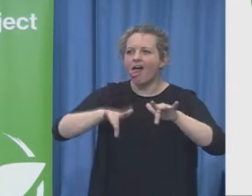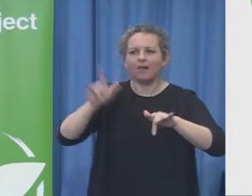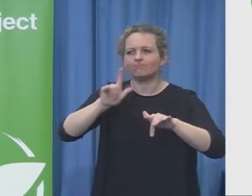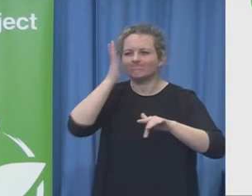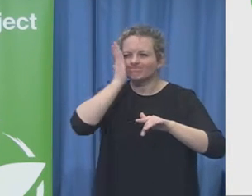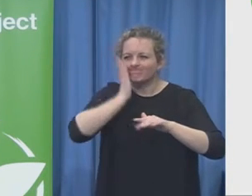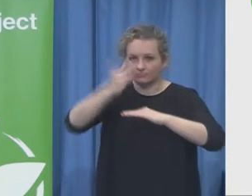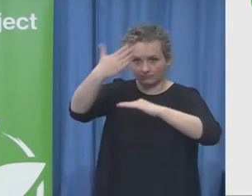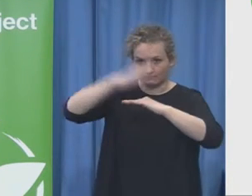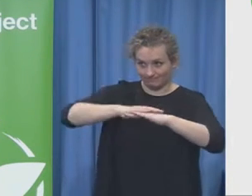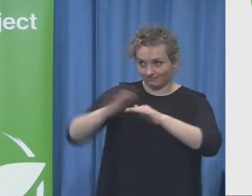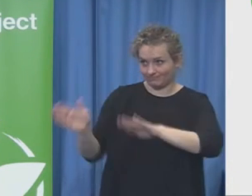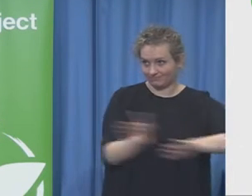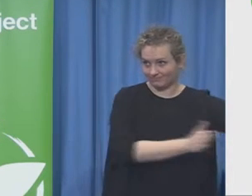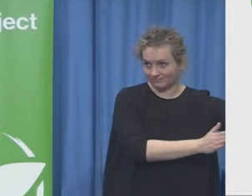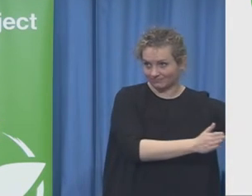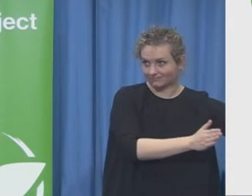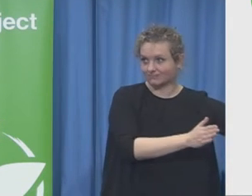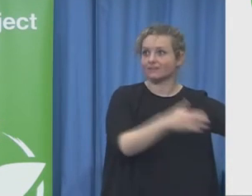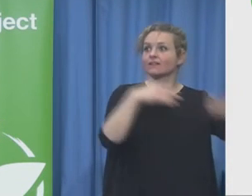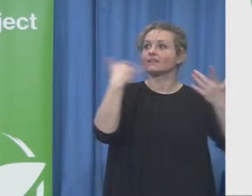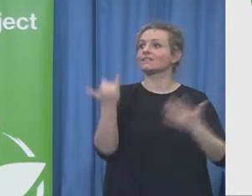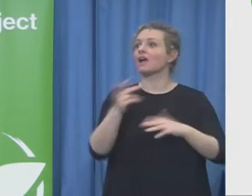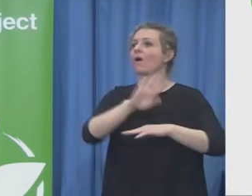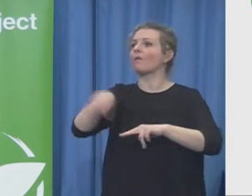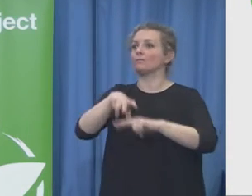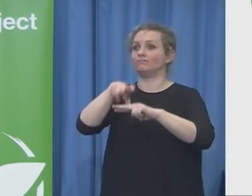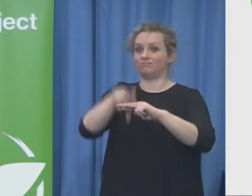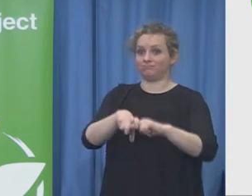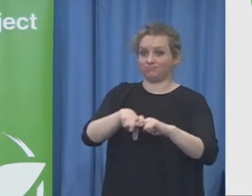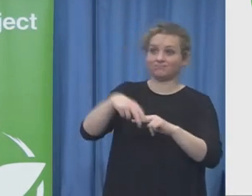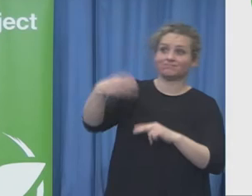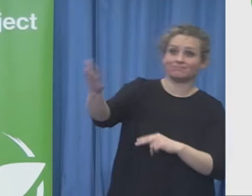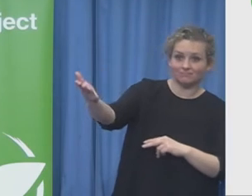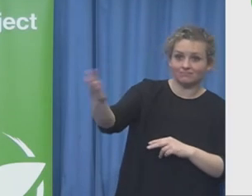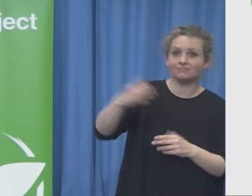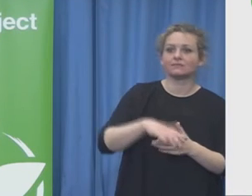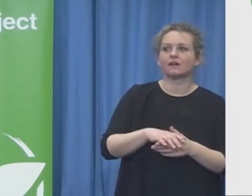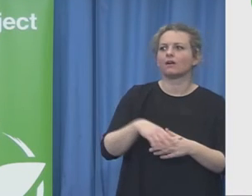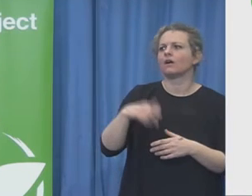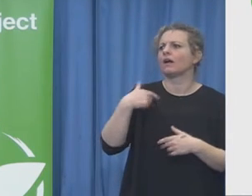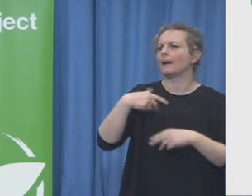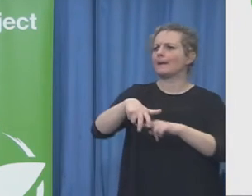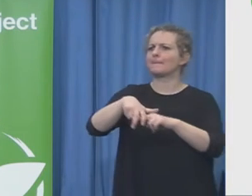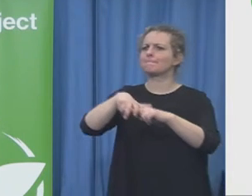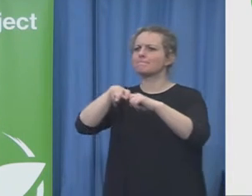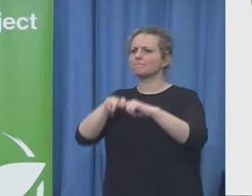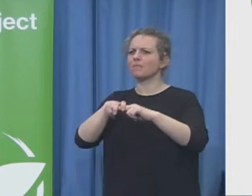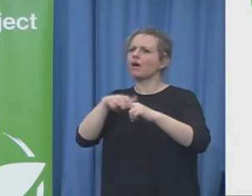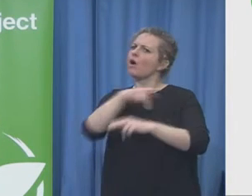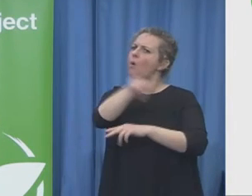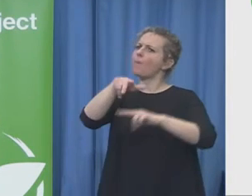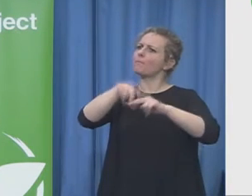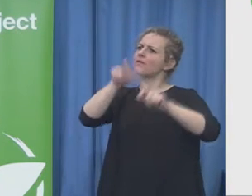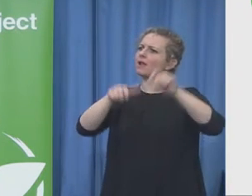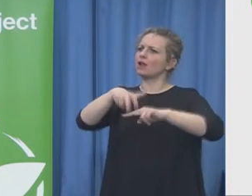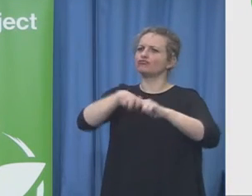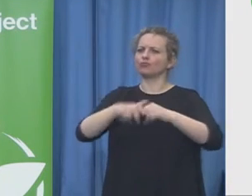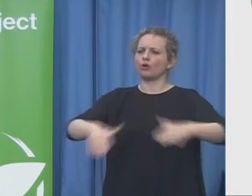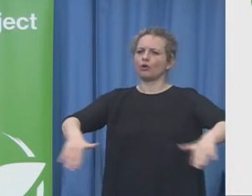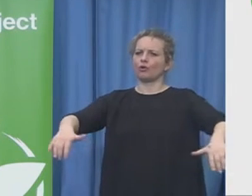Instead of leaning back in your chairs, just take the front part of your seat. I'm gonna sit a little bit back, so,